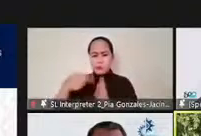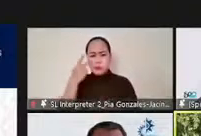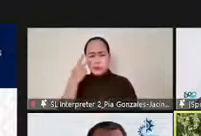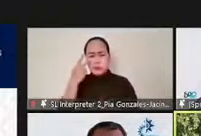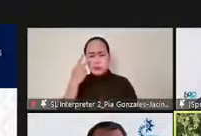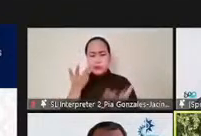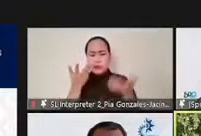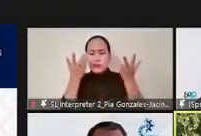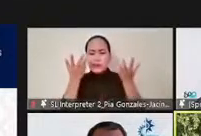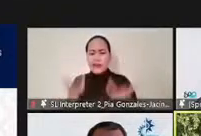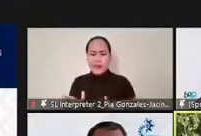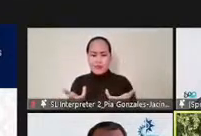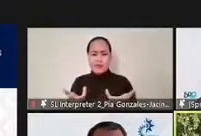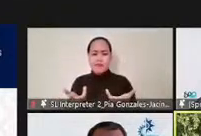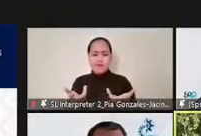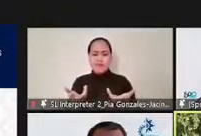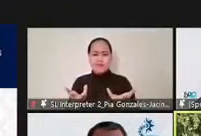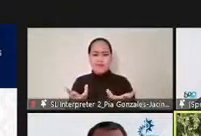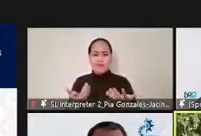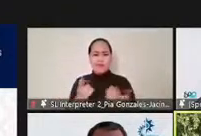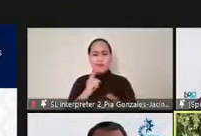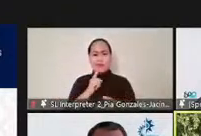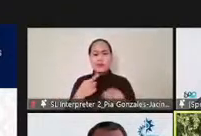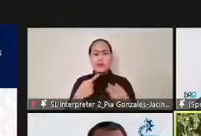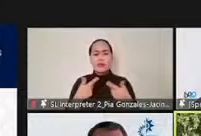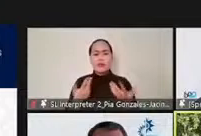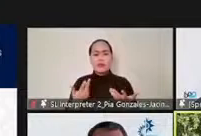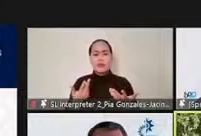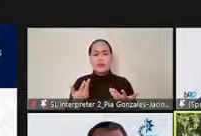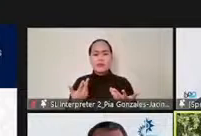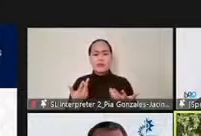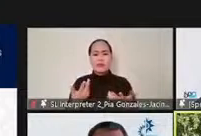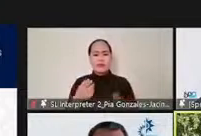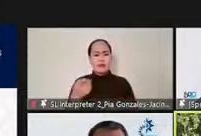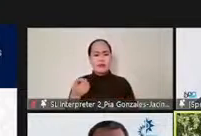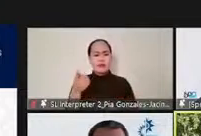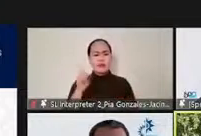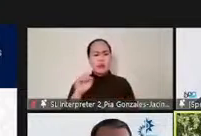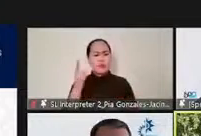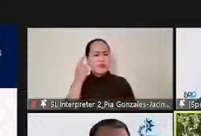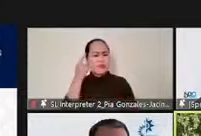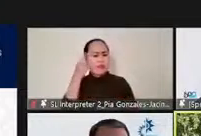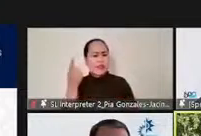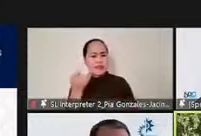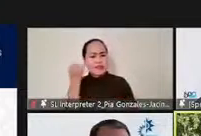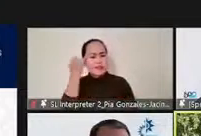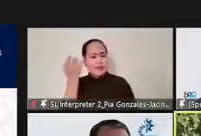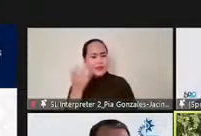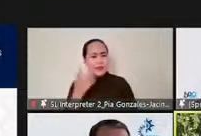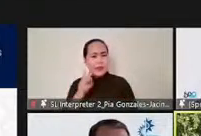heavy suction and cleaning, dredging. What do you think, Bobby? You ready to go?